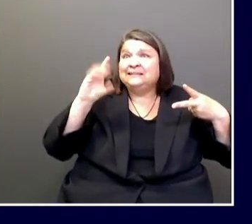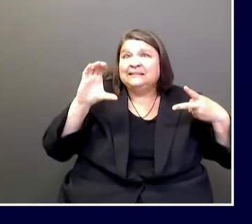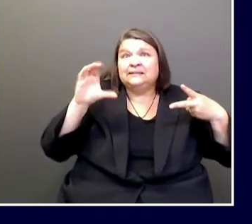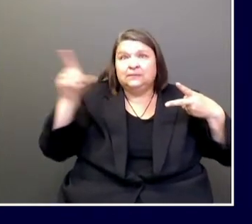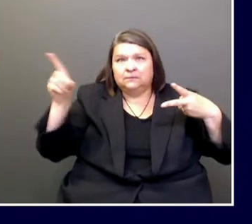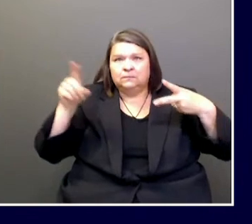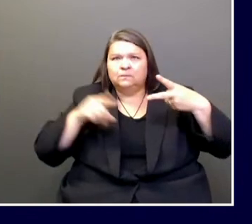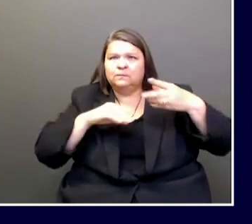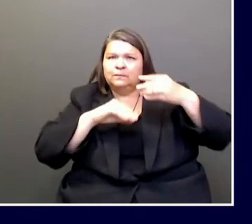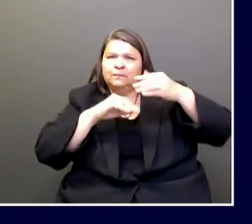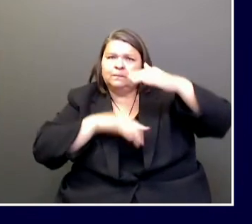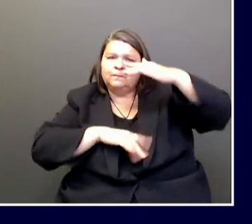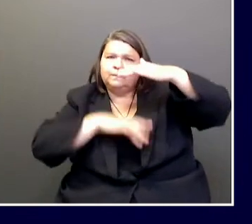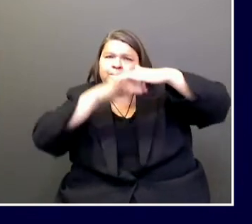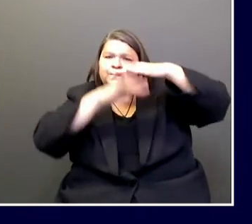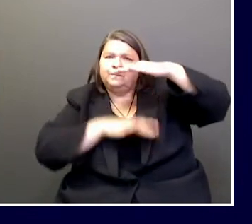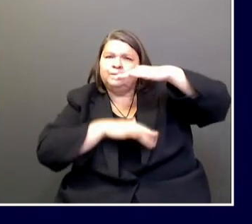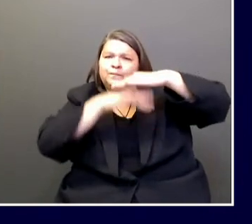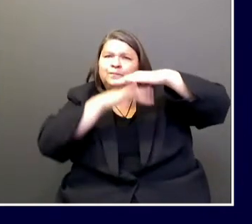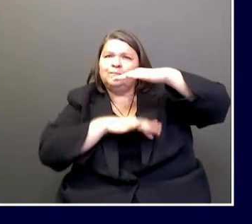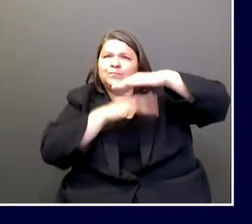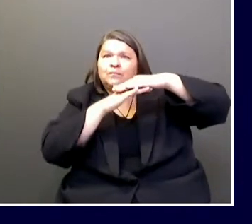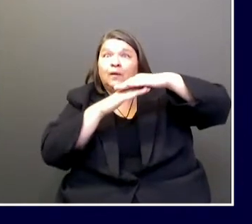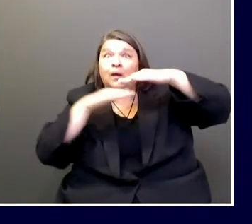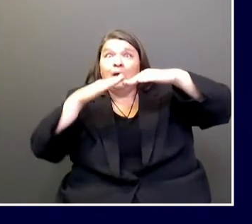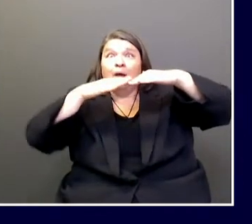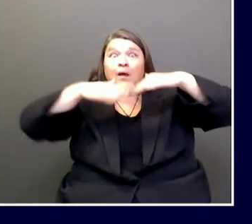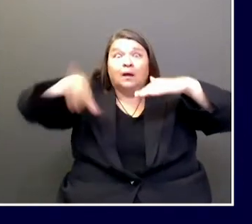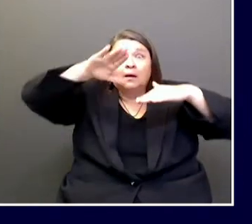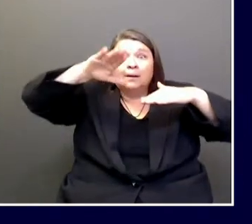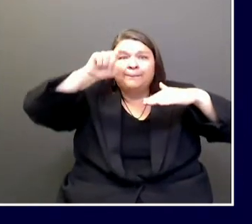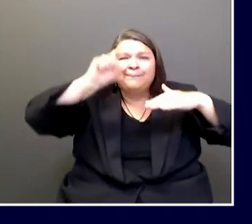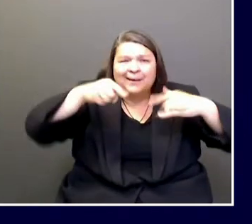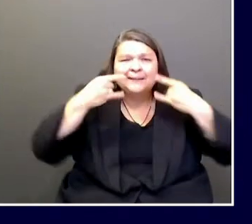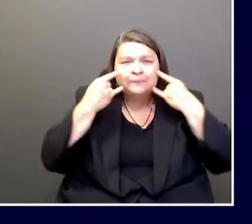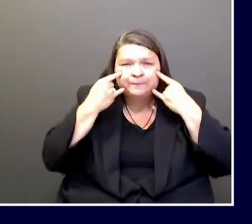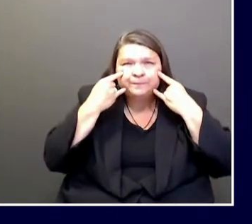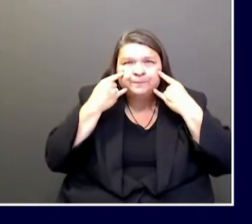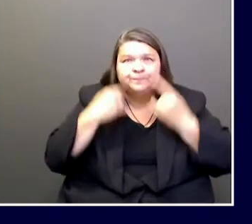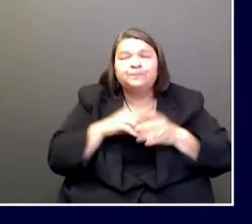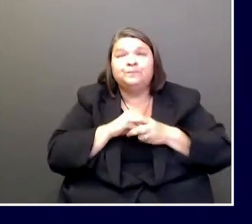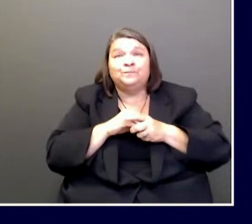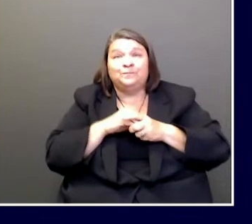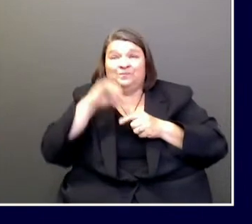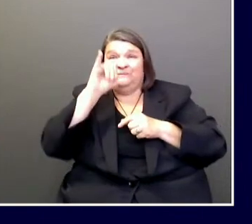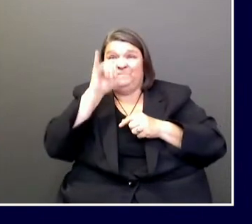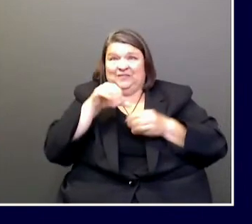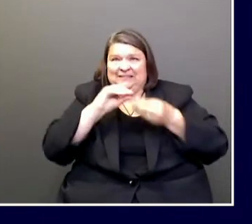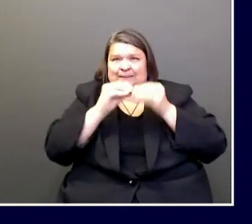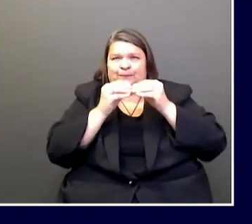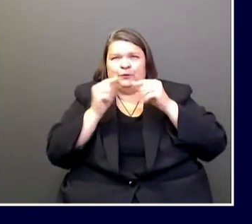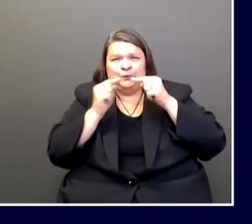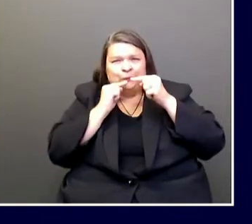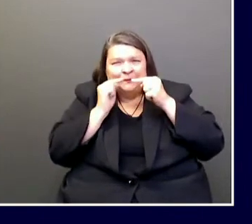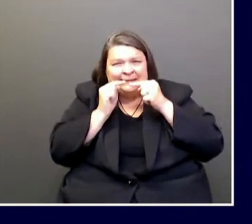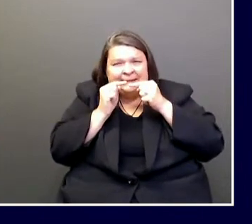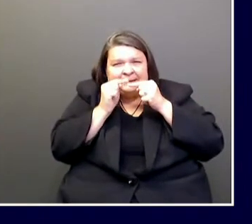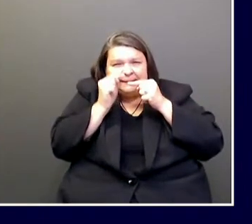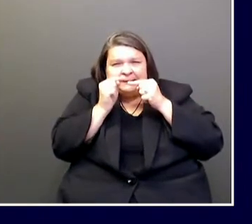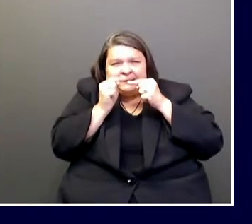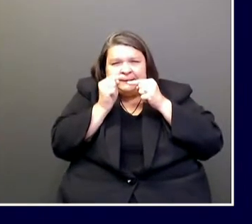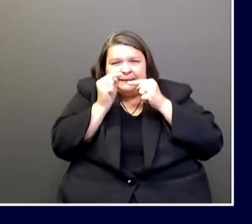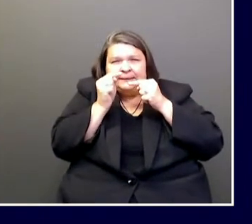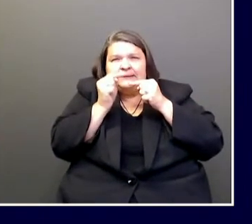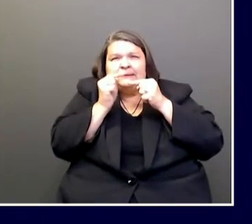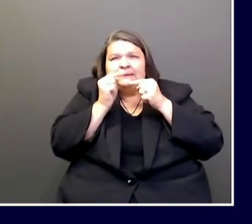that there's a time when they can come down. There are two counties that are below the thresholds, but if the